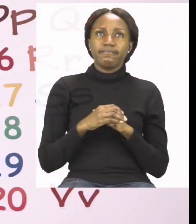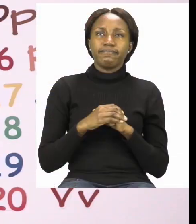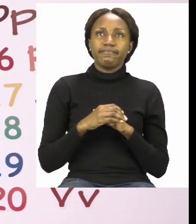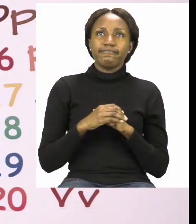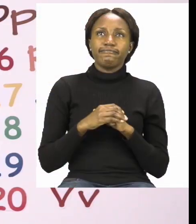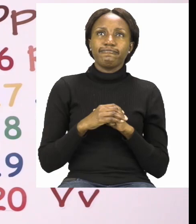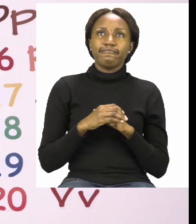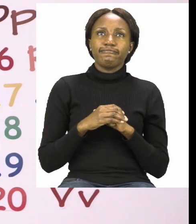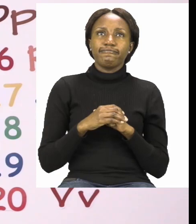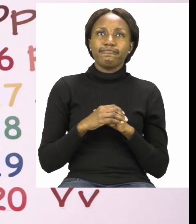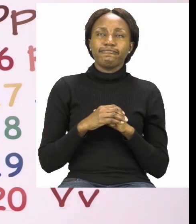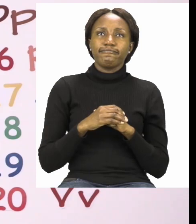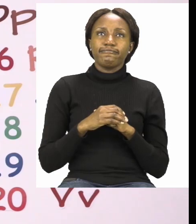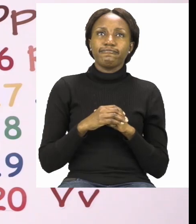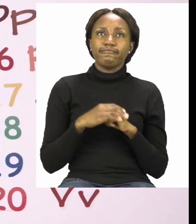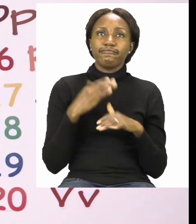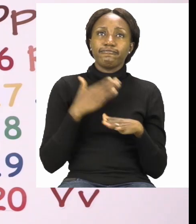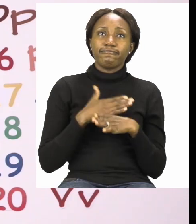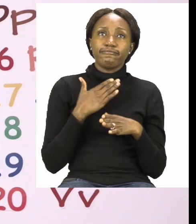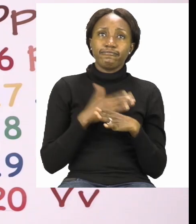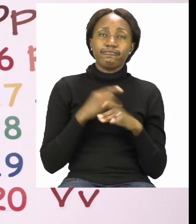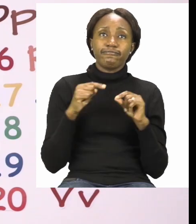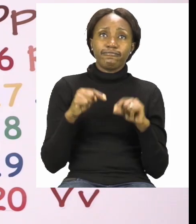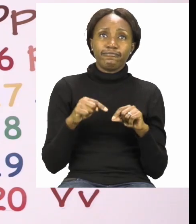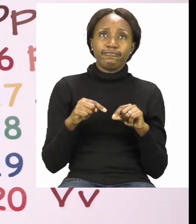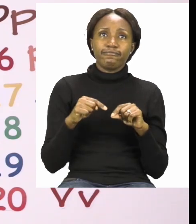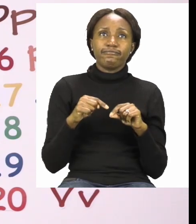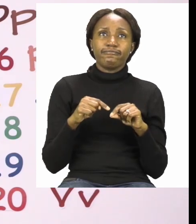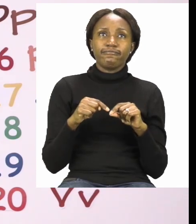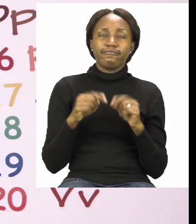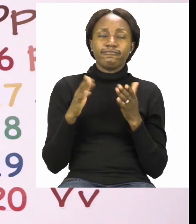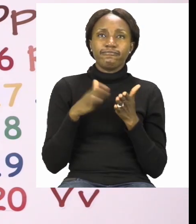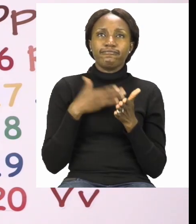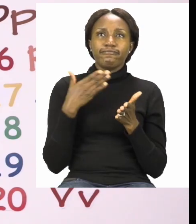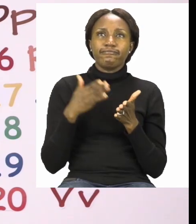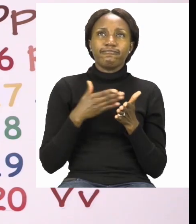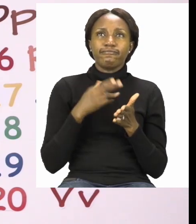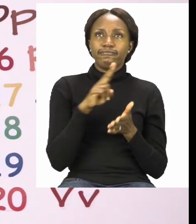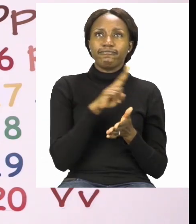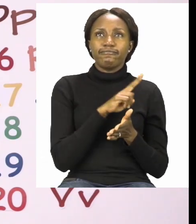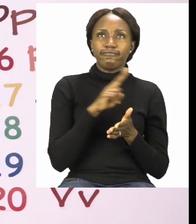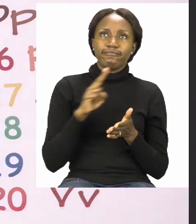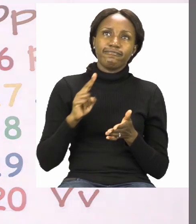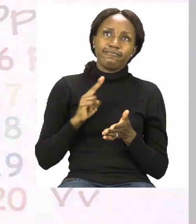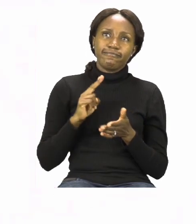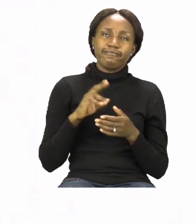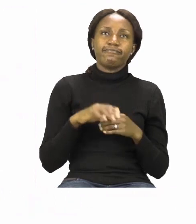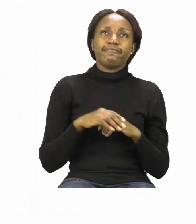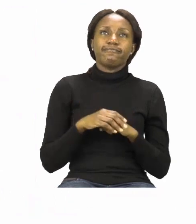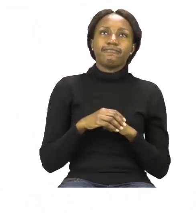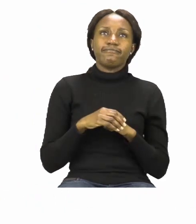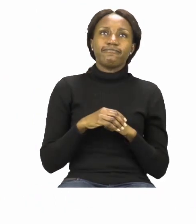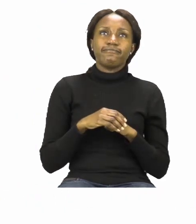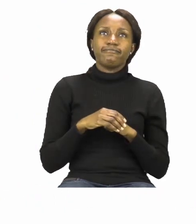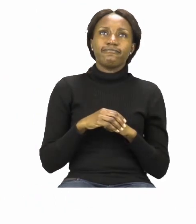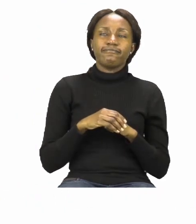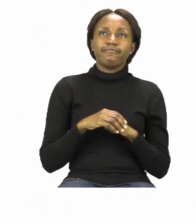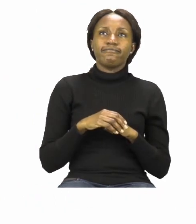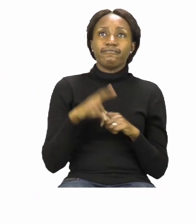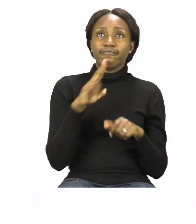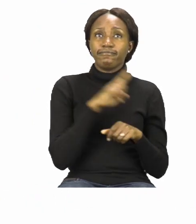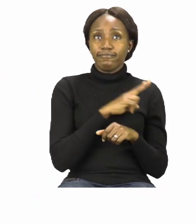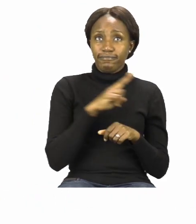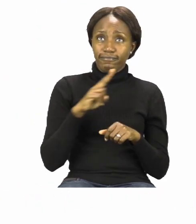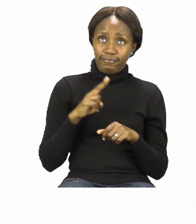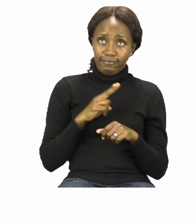For our last exercise, boys and girls, let's now turn to page 22. On page 22, we